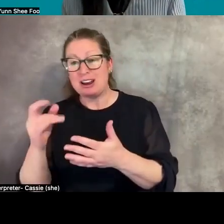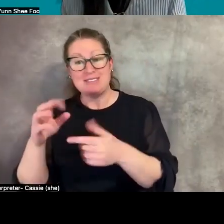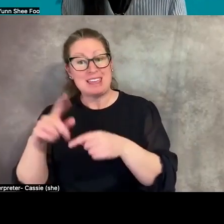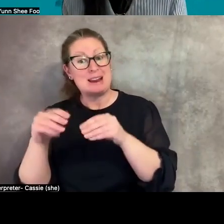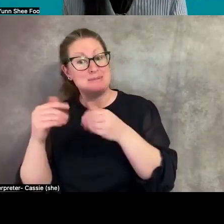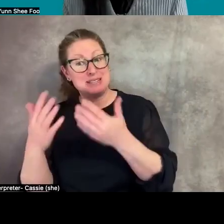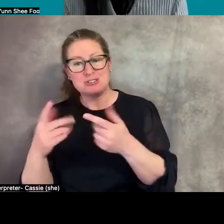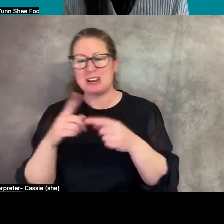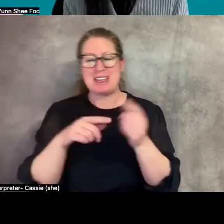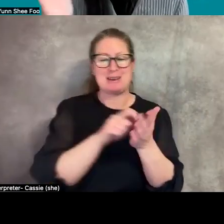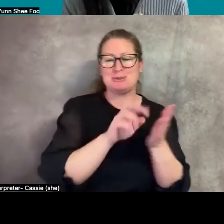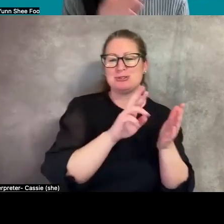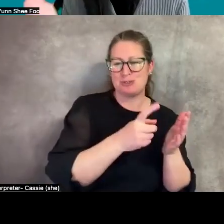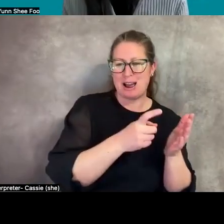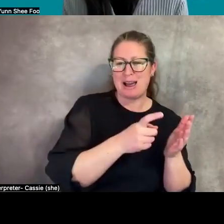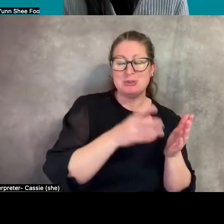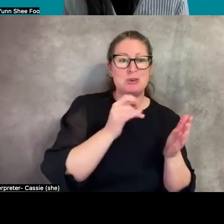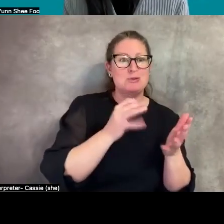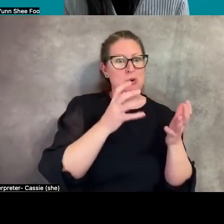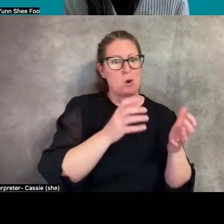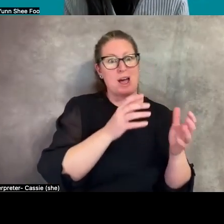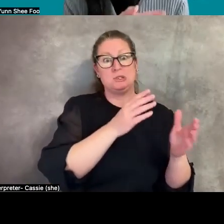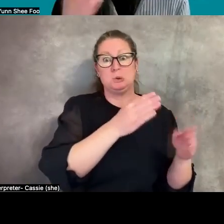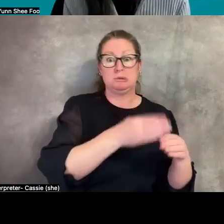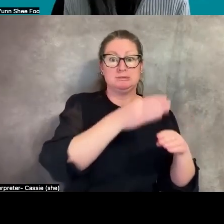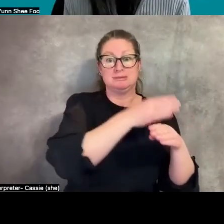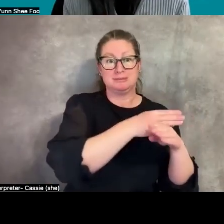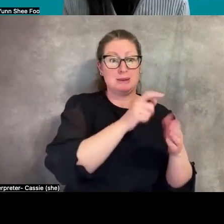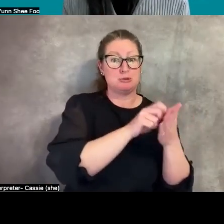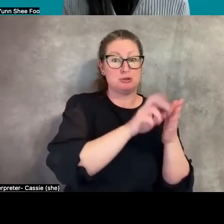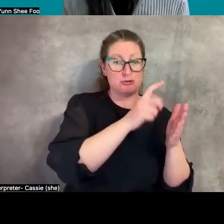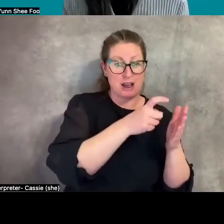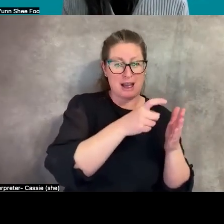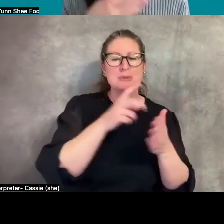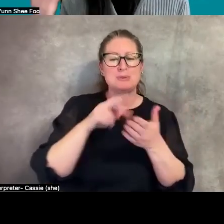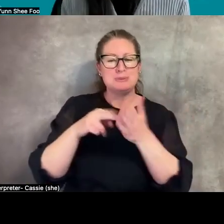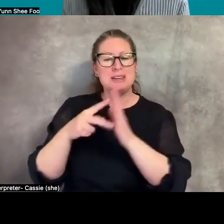move prescribing rates, we have to fix the ease of accessing